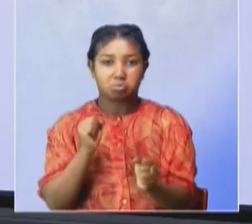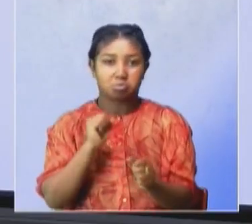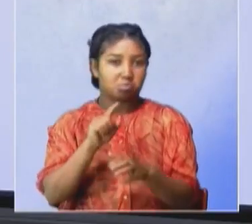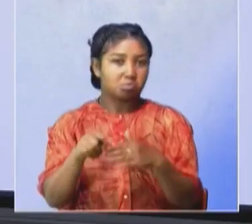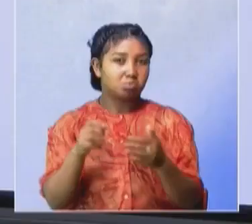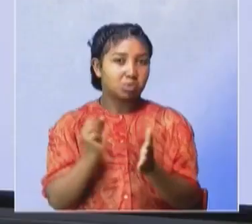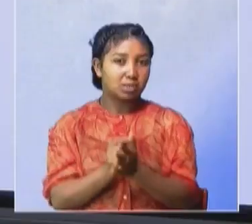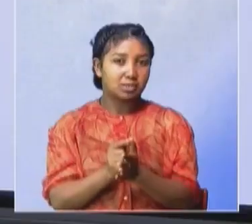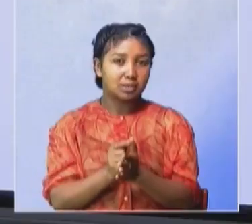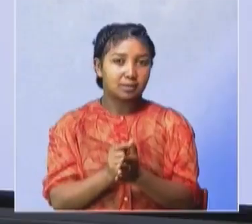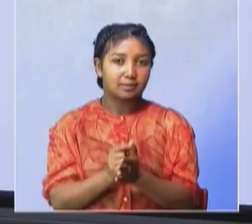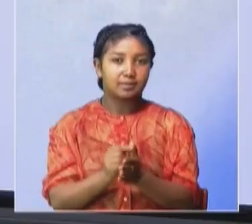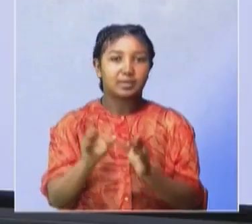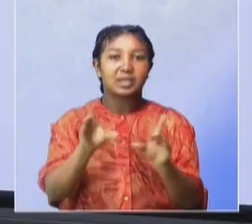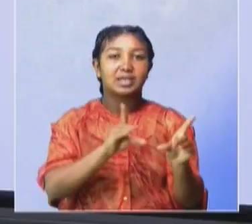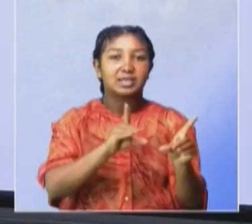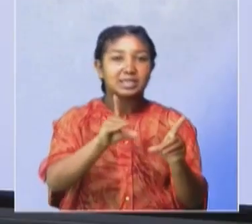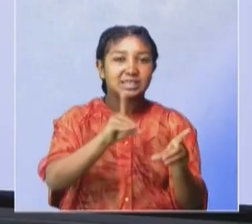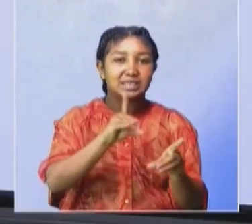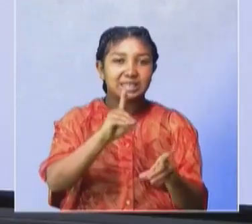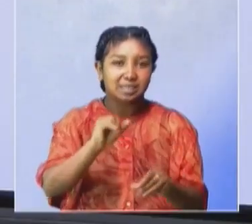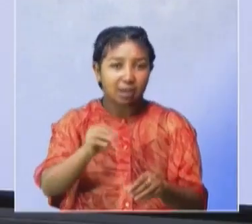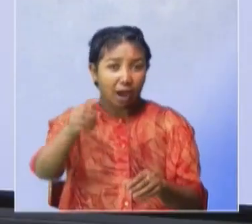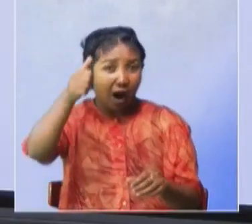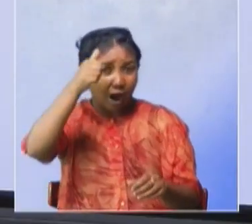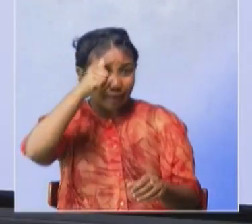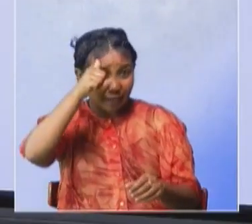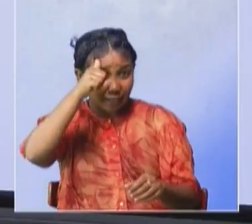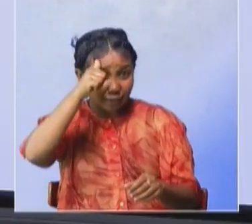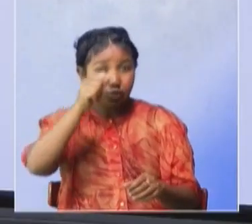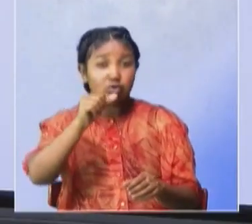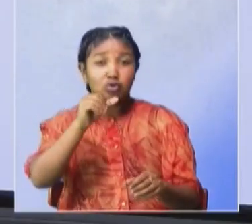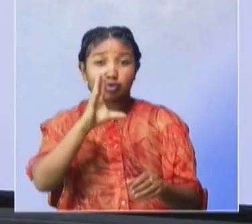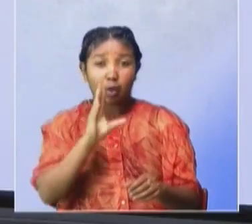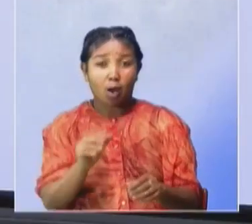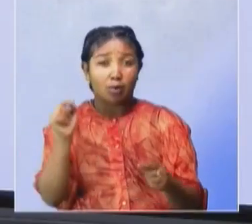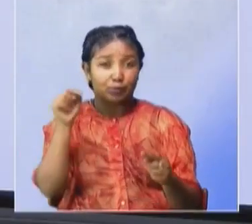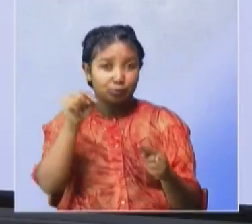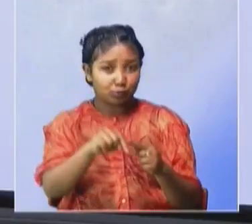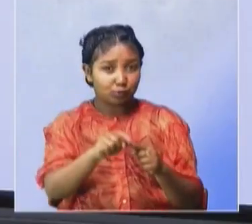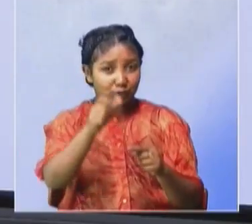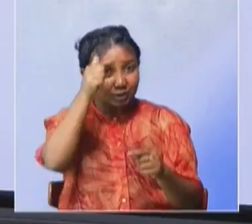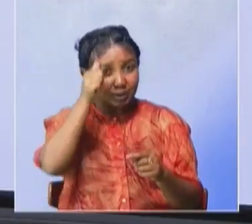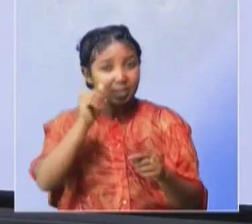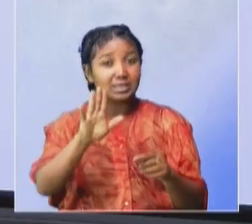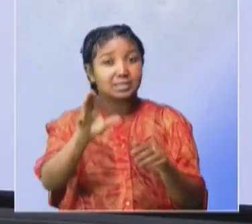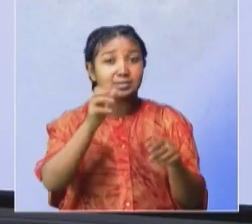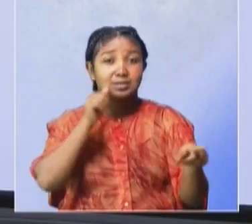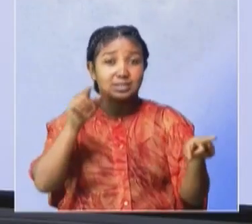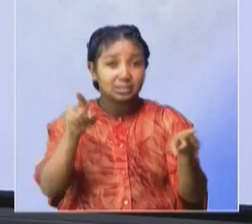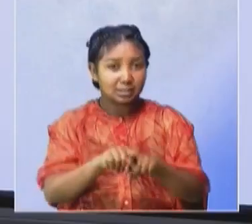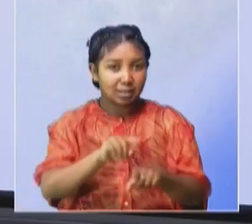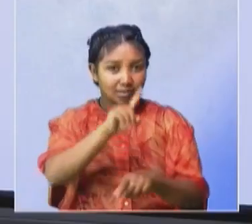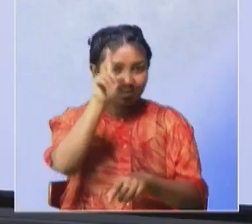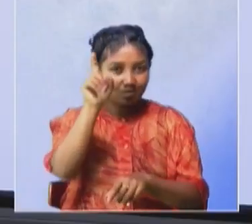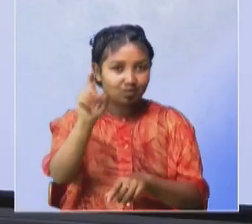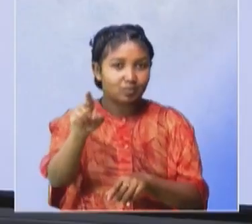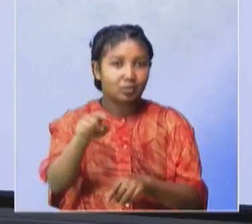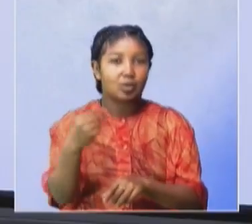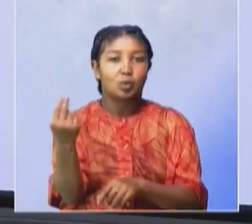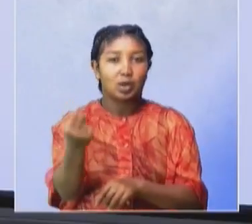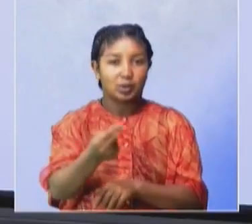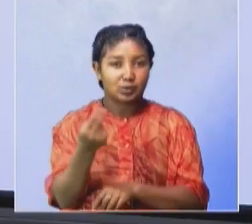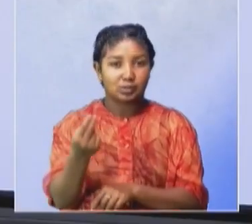say, did Abel talked to his sister? We can